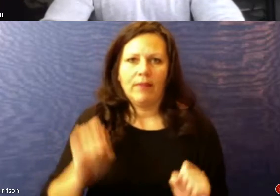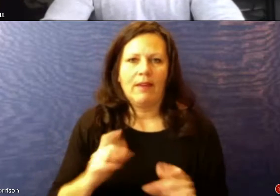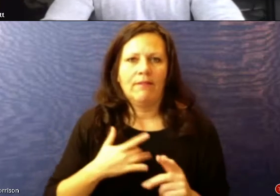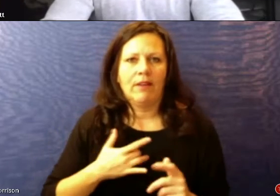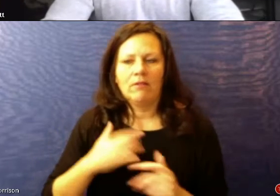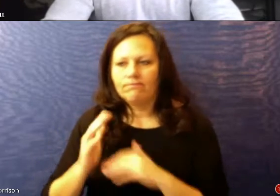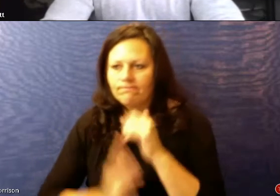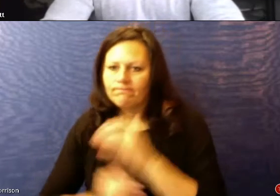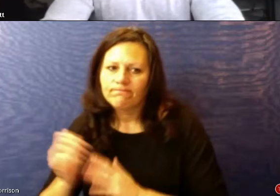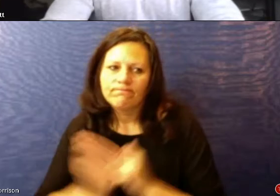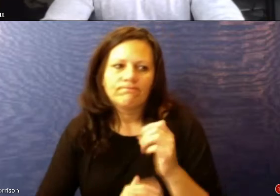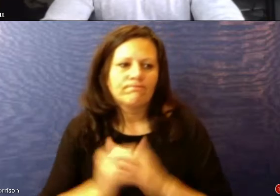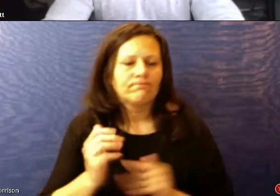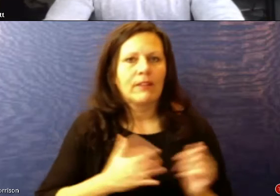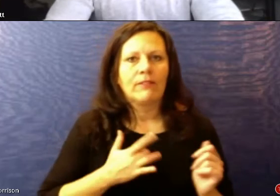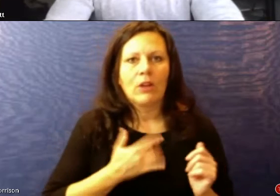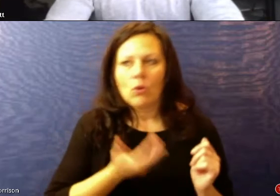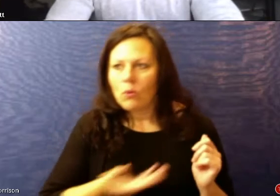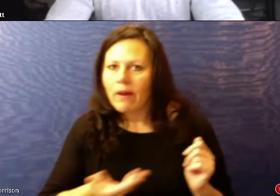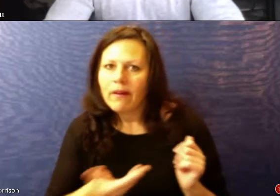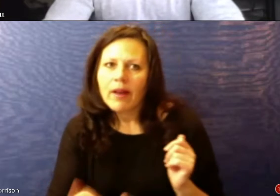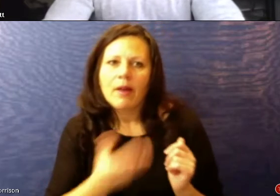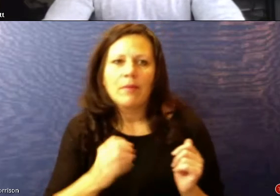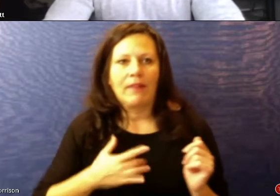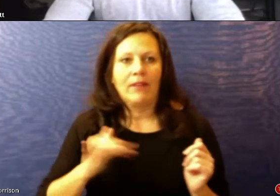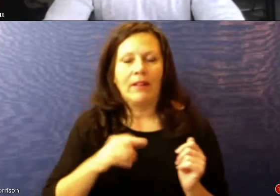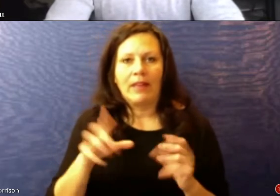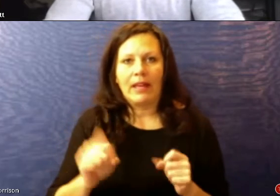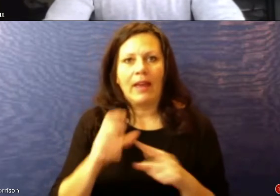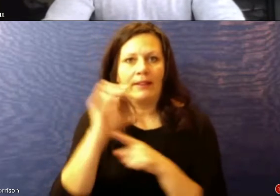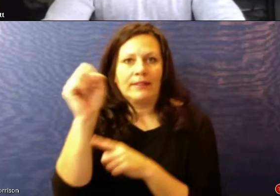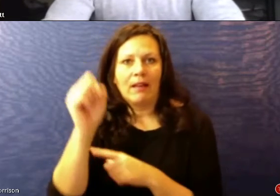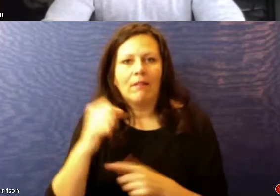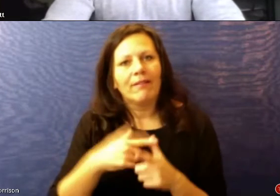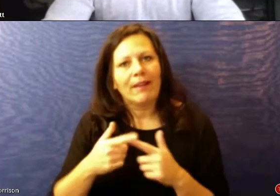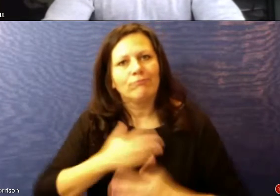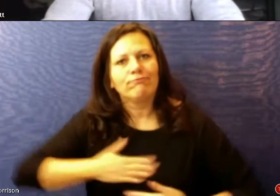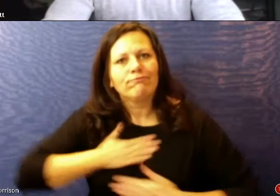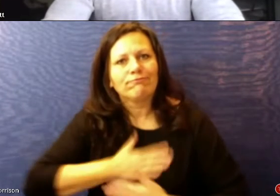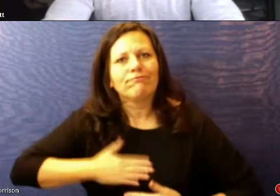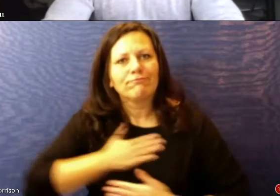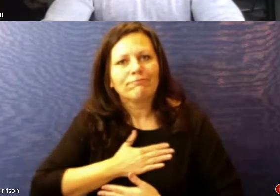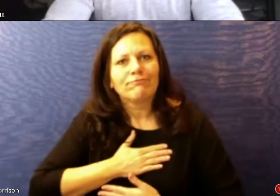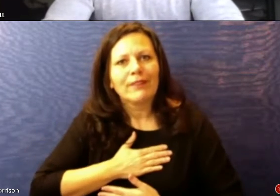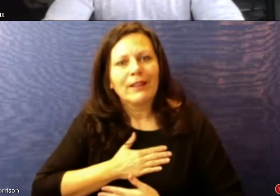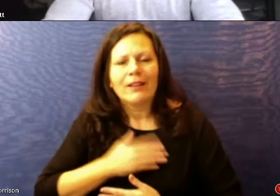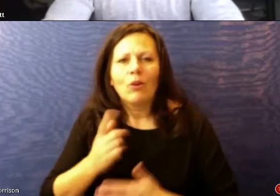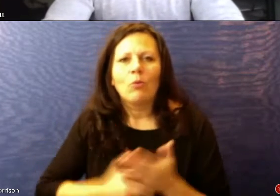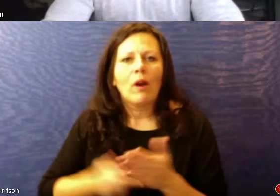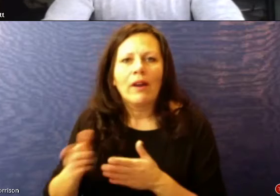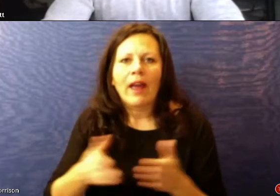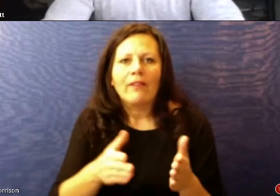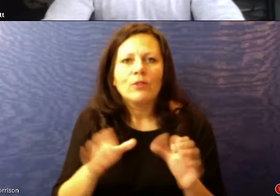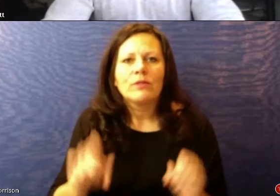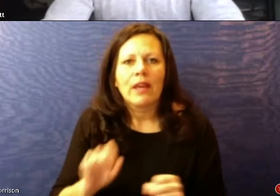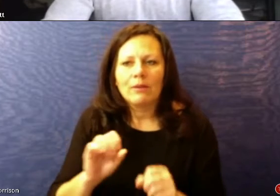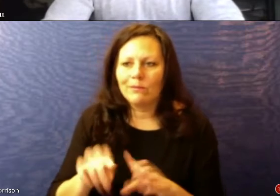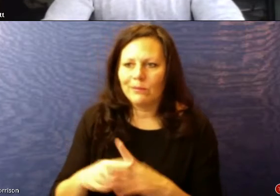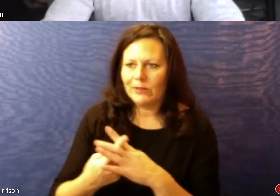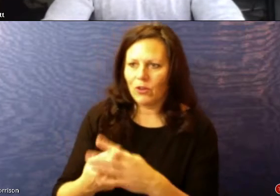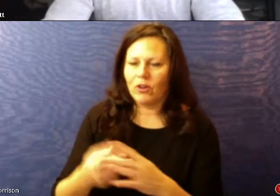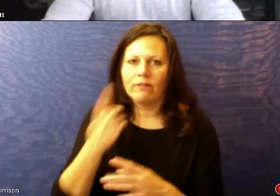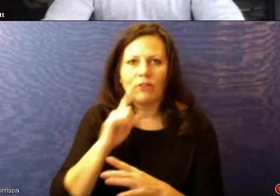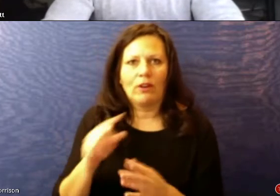welcome, and feel like they can excel and just have a good time. And what avenues can be opened up to create that. And then from the